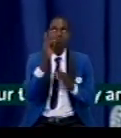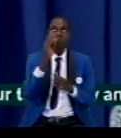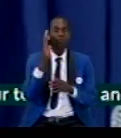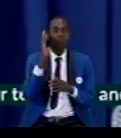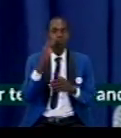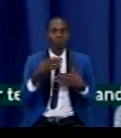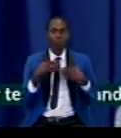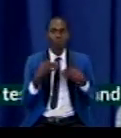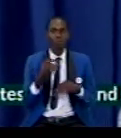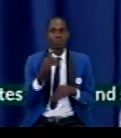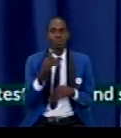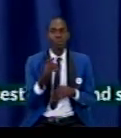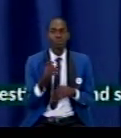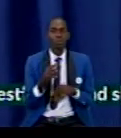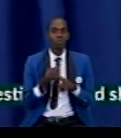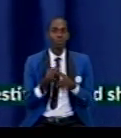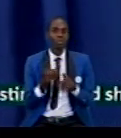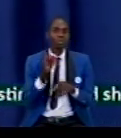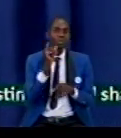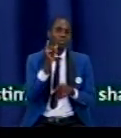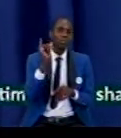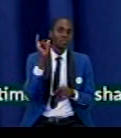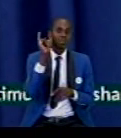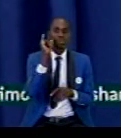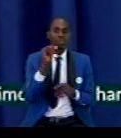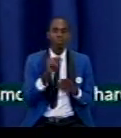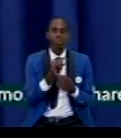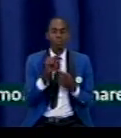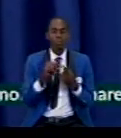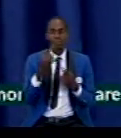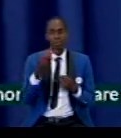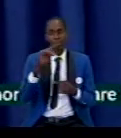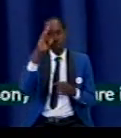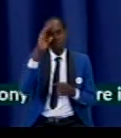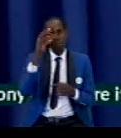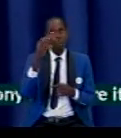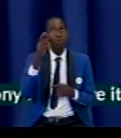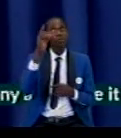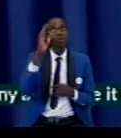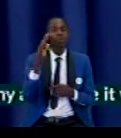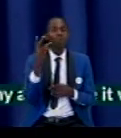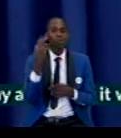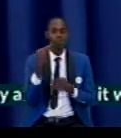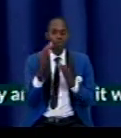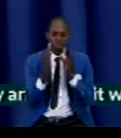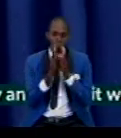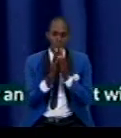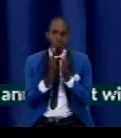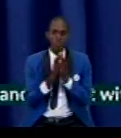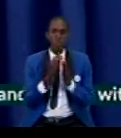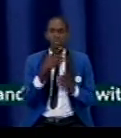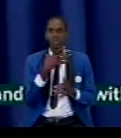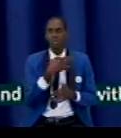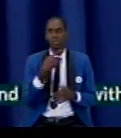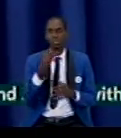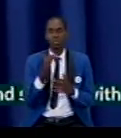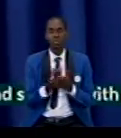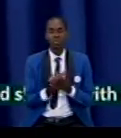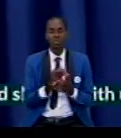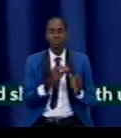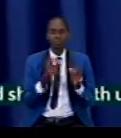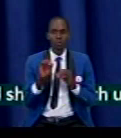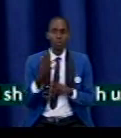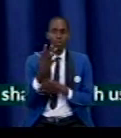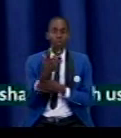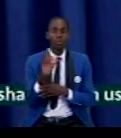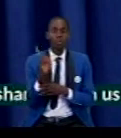the man of God was praying, he said, lay your hand wherever you have a challenge. Then I